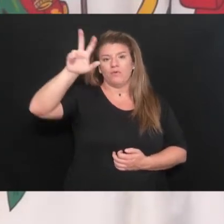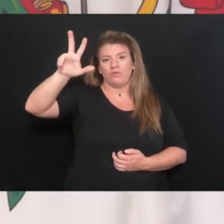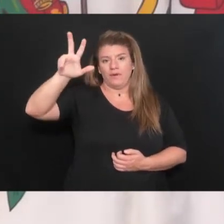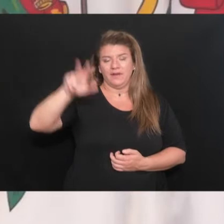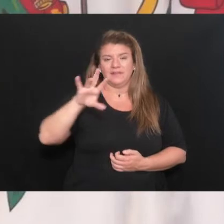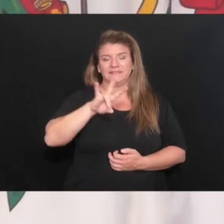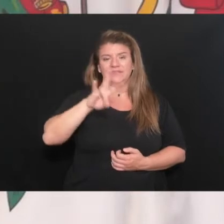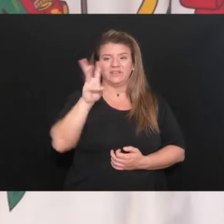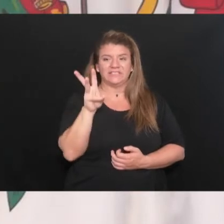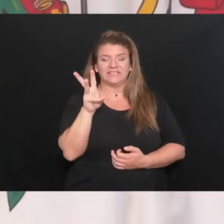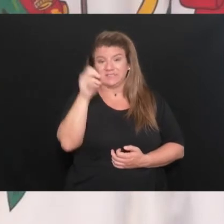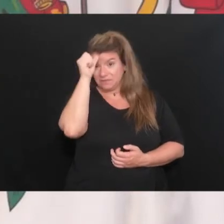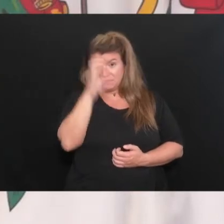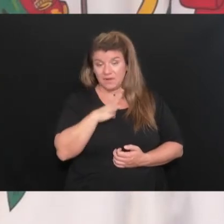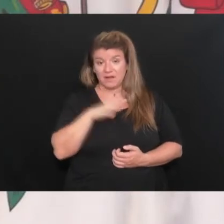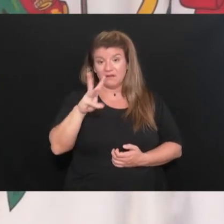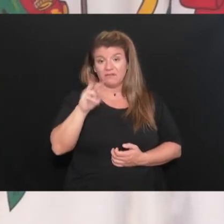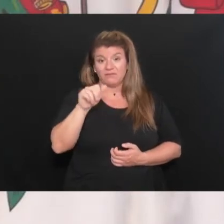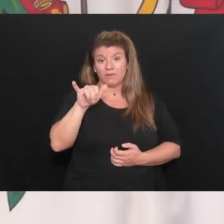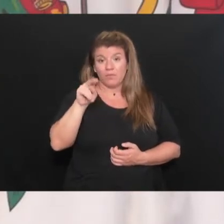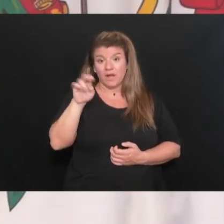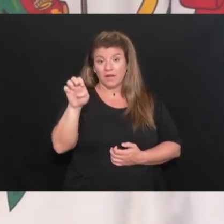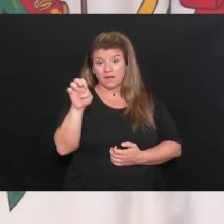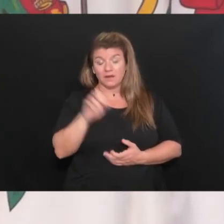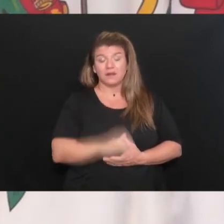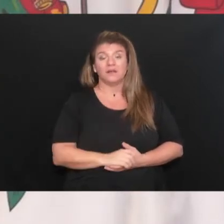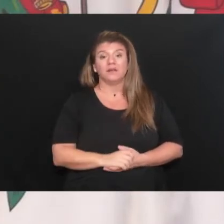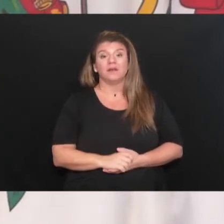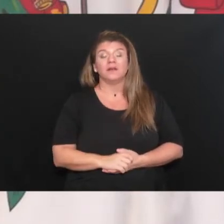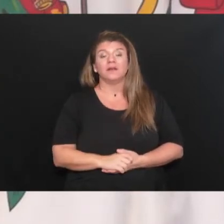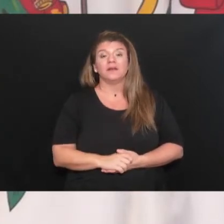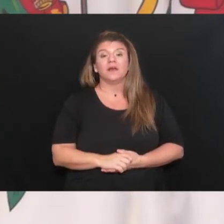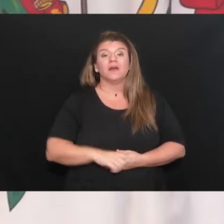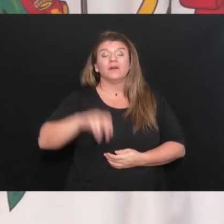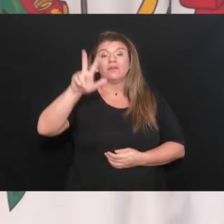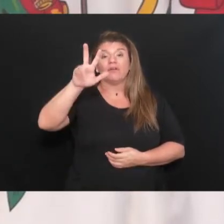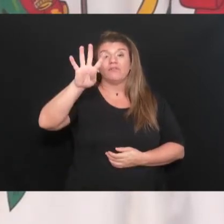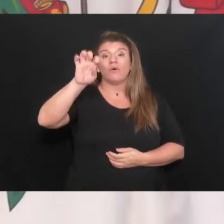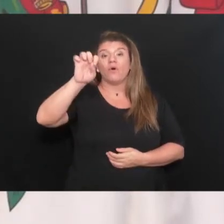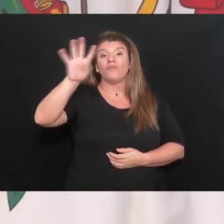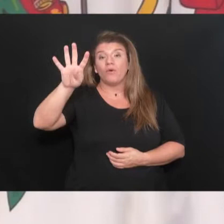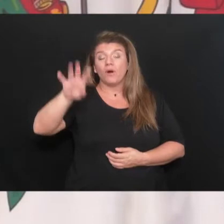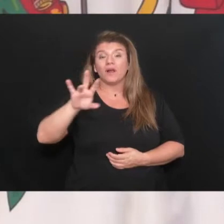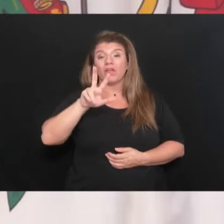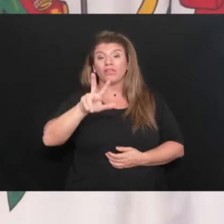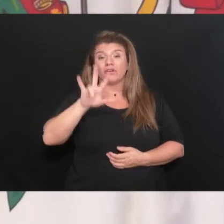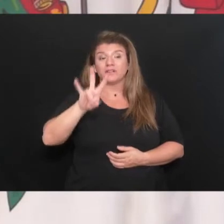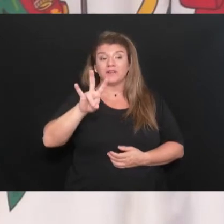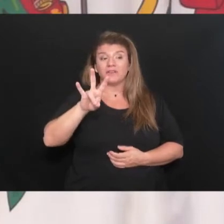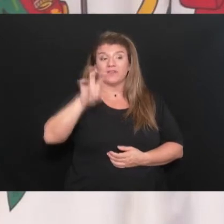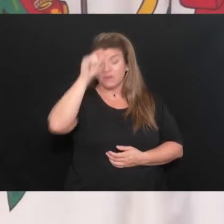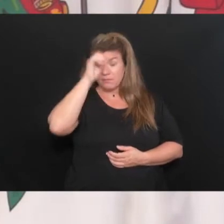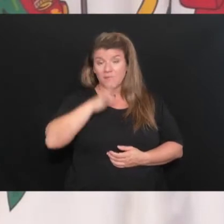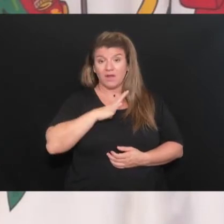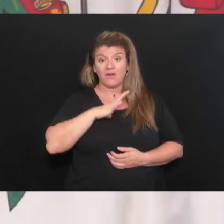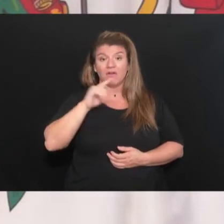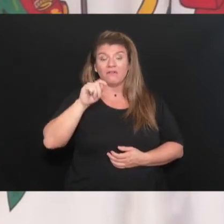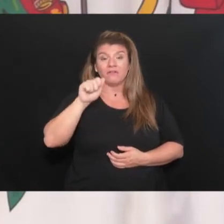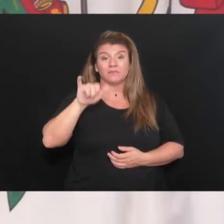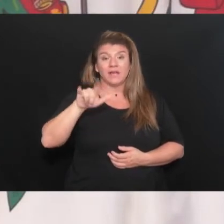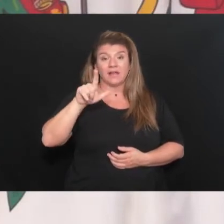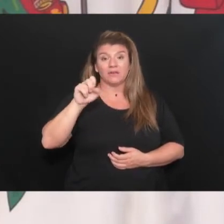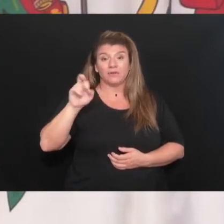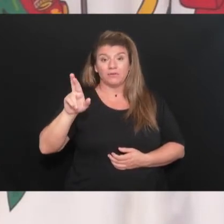is a 76-year-old male from Wayne County. The 3,404th death is a 37-year-old male from Taylor